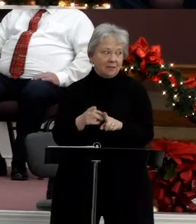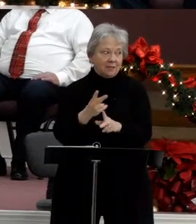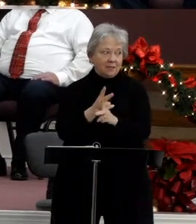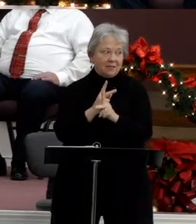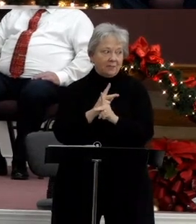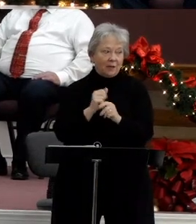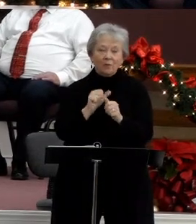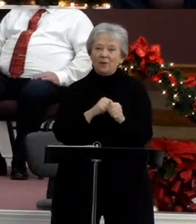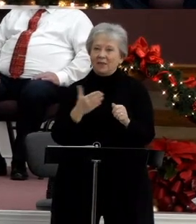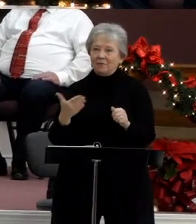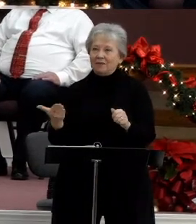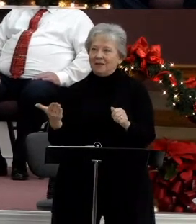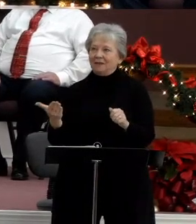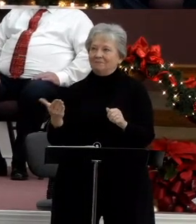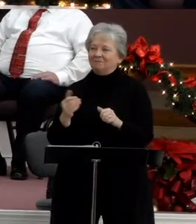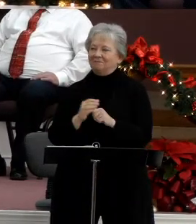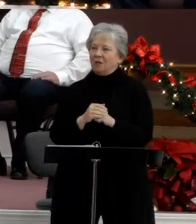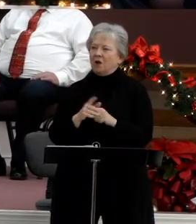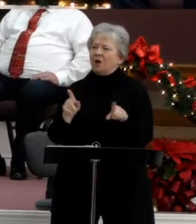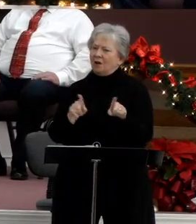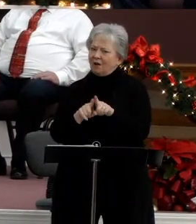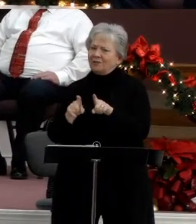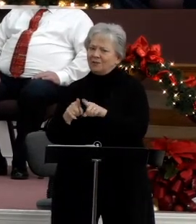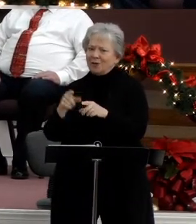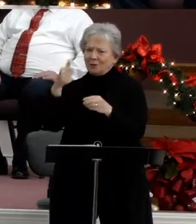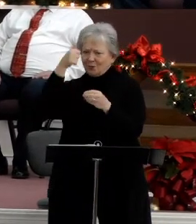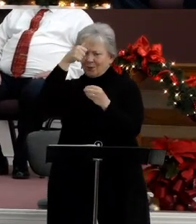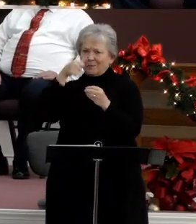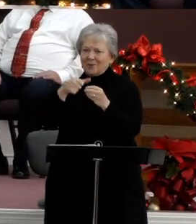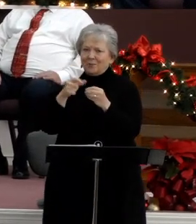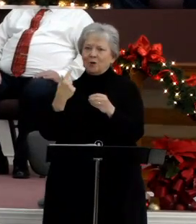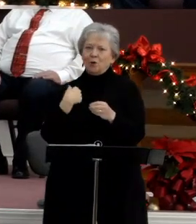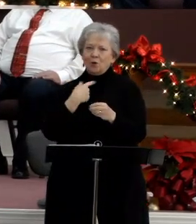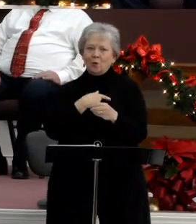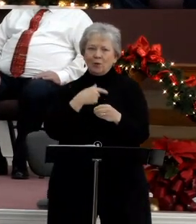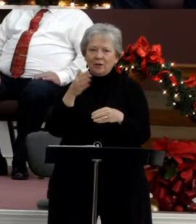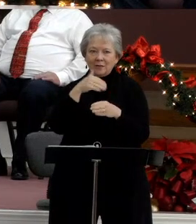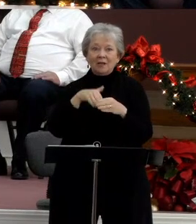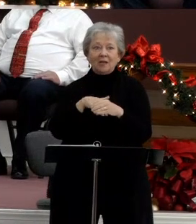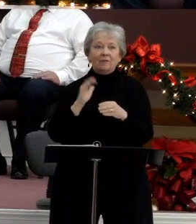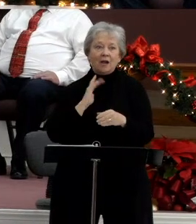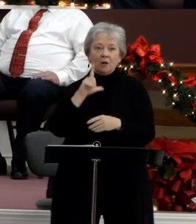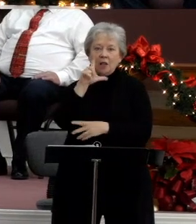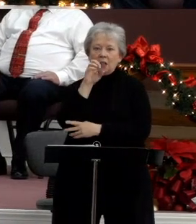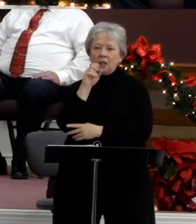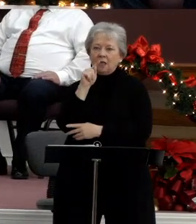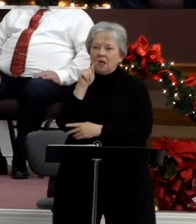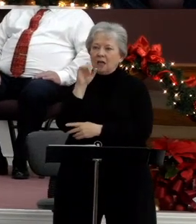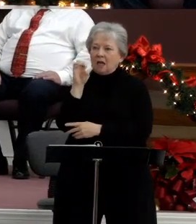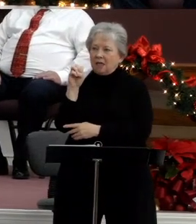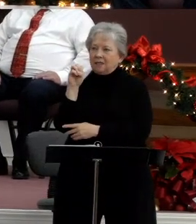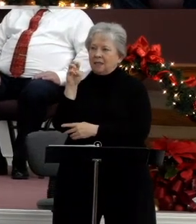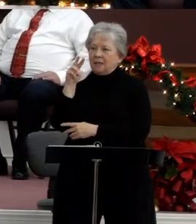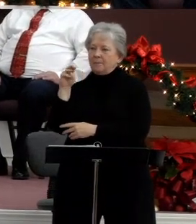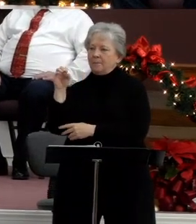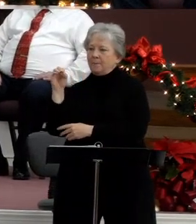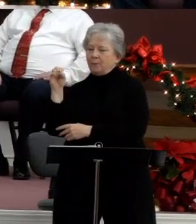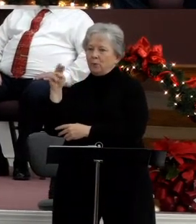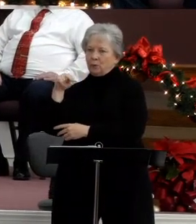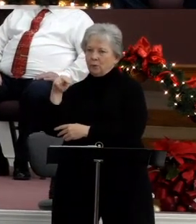everything. And also remember, we are in the midst of our Lottie Moon Christmas offering, which goes to